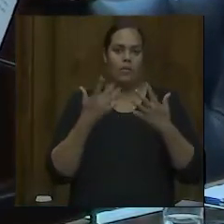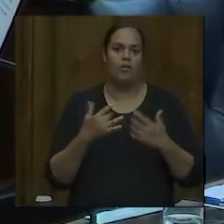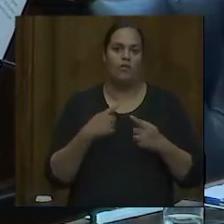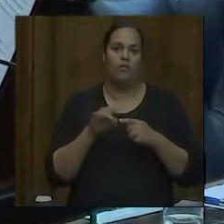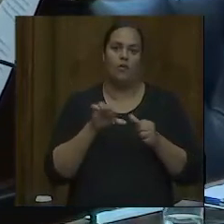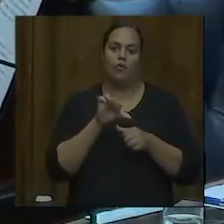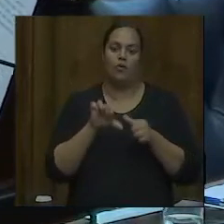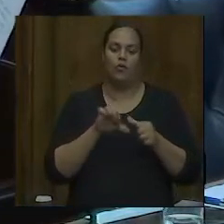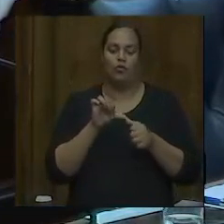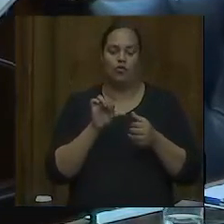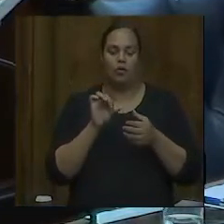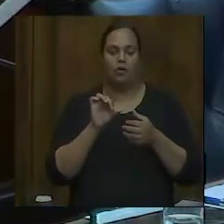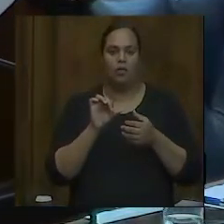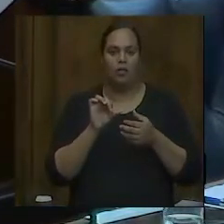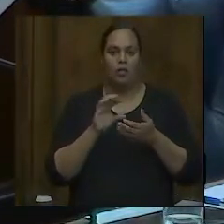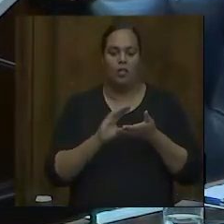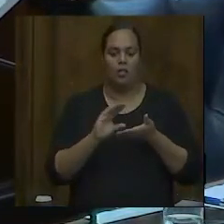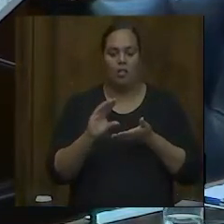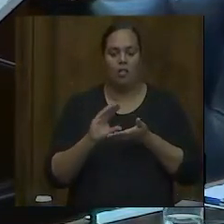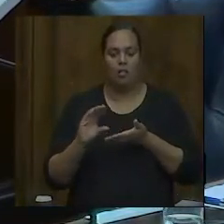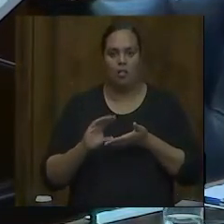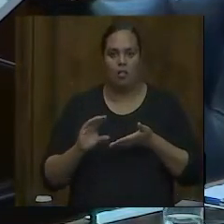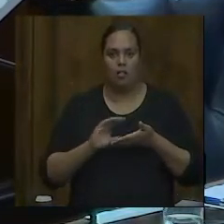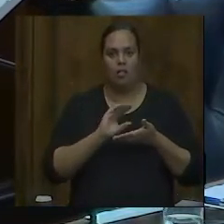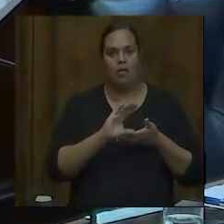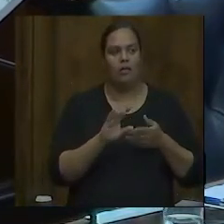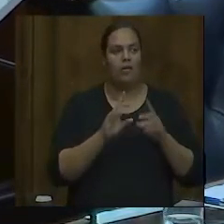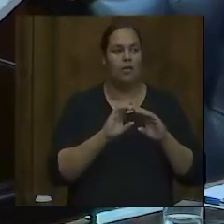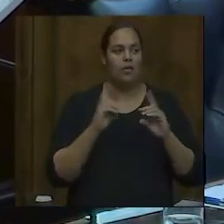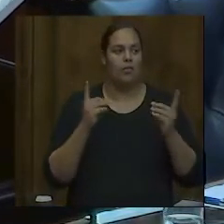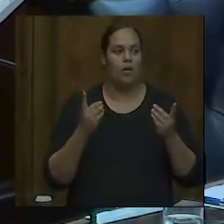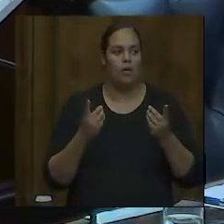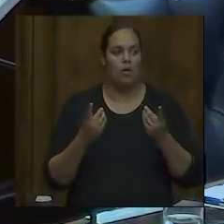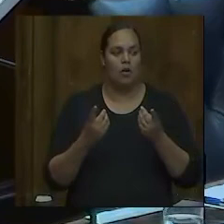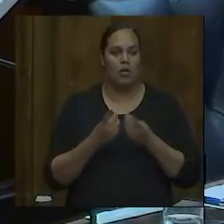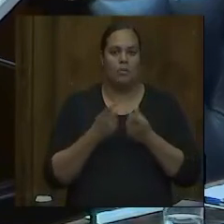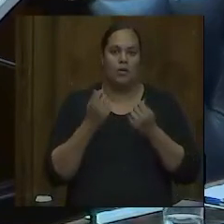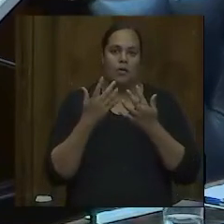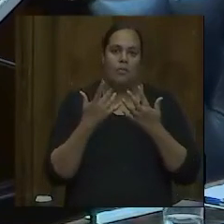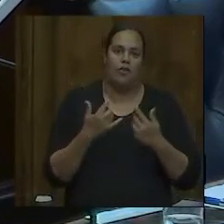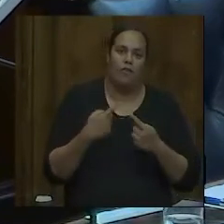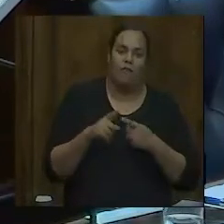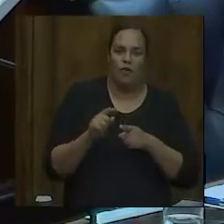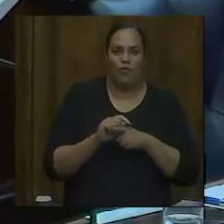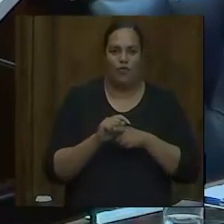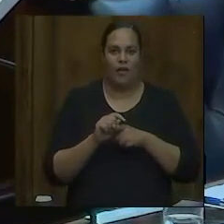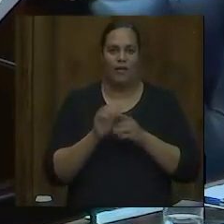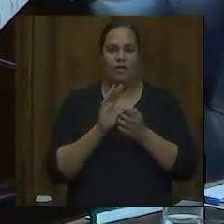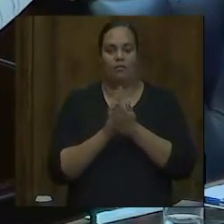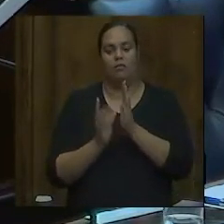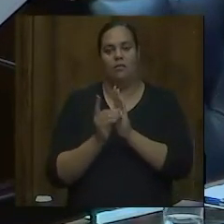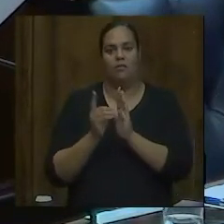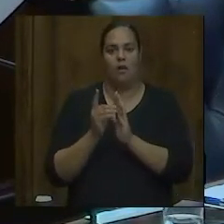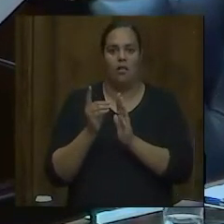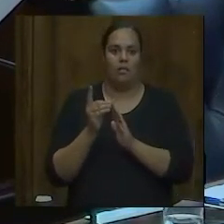social contribution is also decreased. The budget for training and development